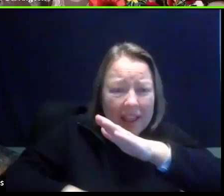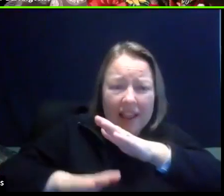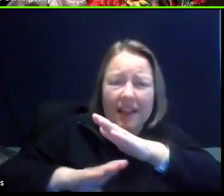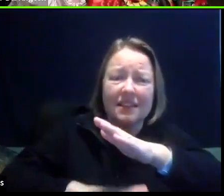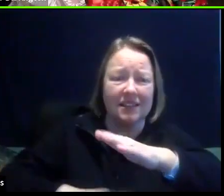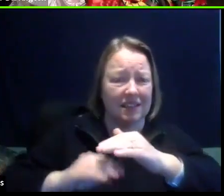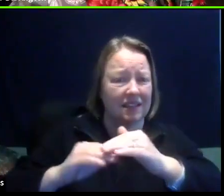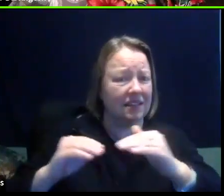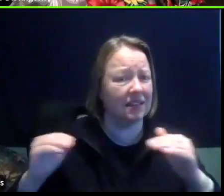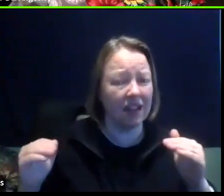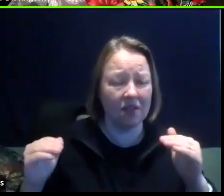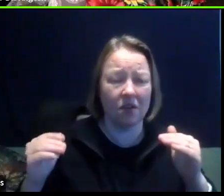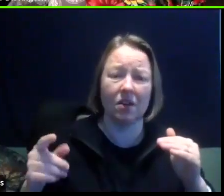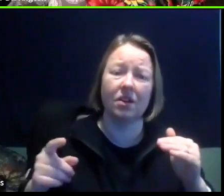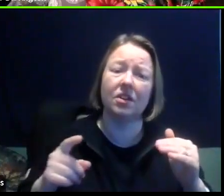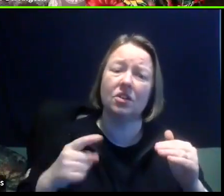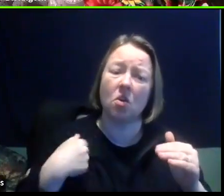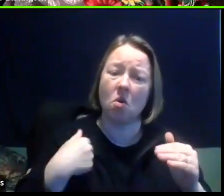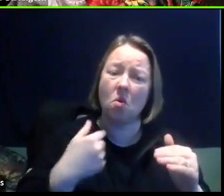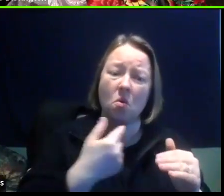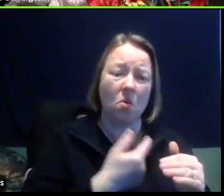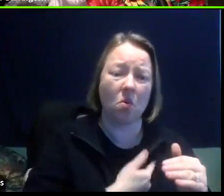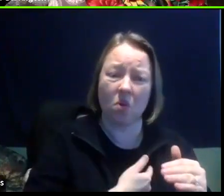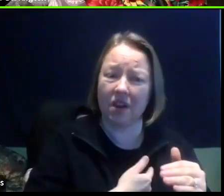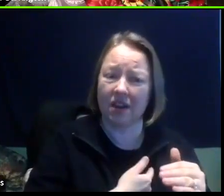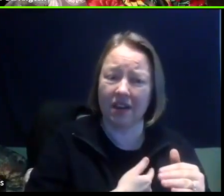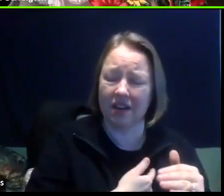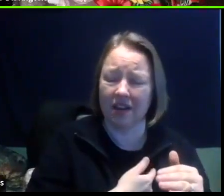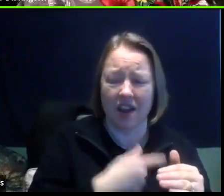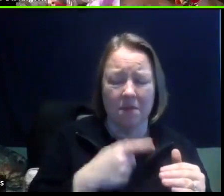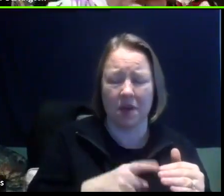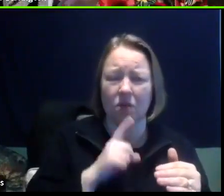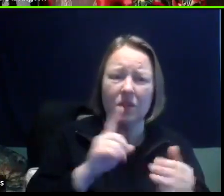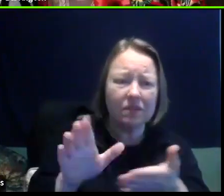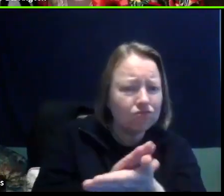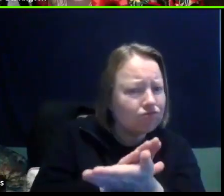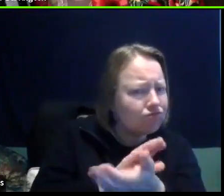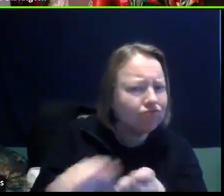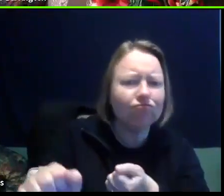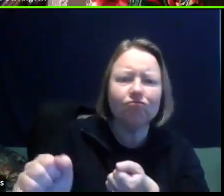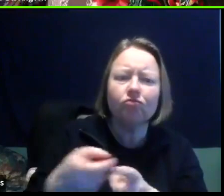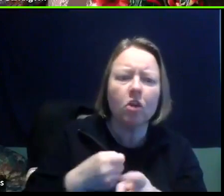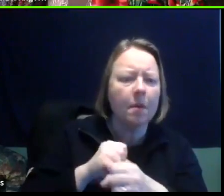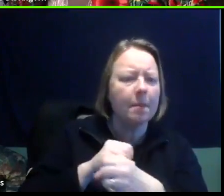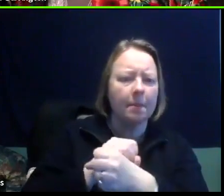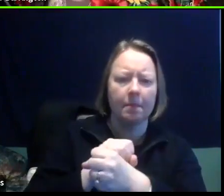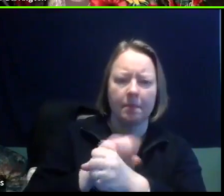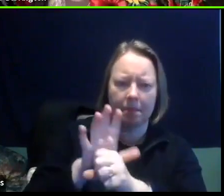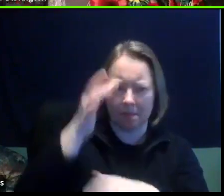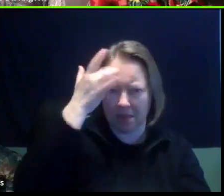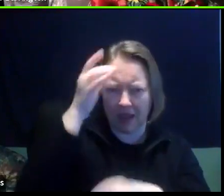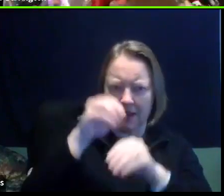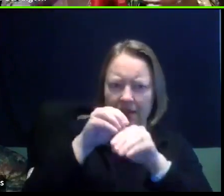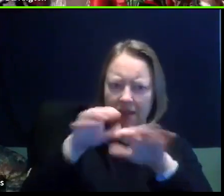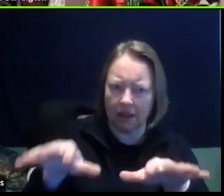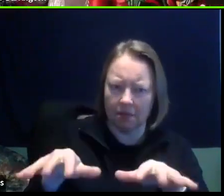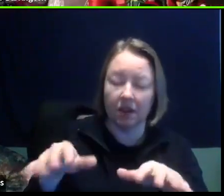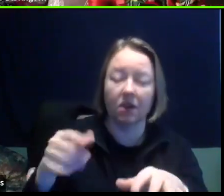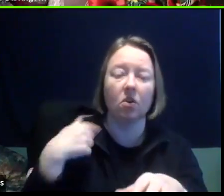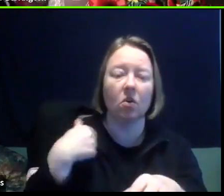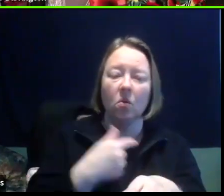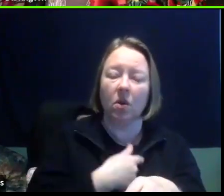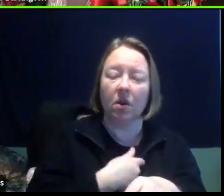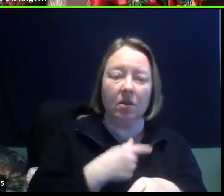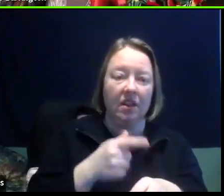completely annihilated, you know, by the pandemic. We were hanging on by a thread.